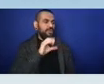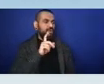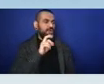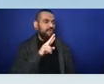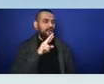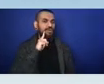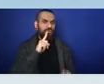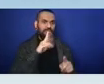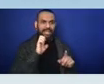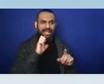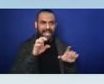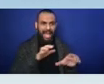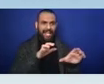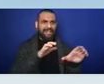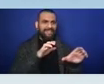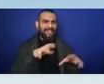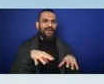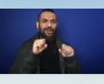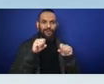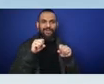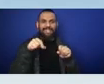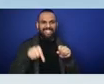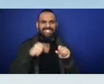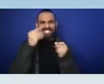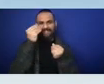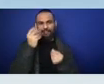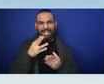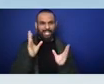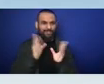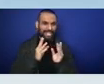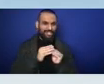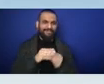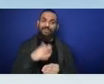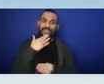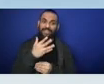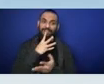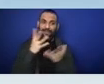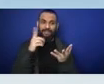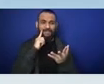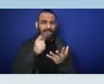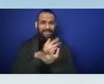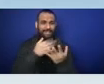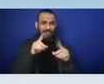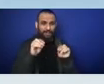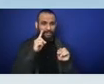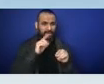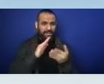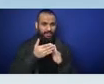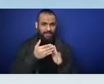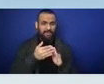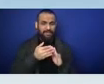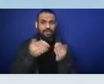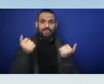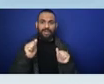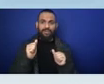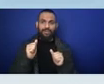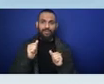79936. Letitia, welcome to the call. What is your question? Good morning. I'd first like to say thank you